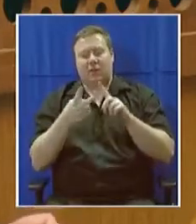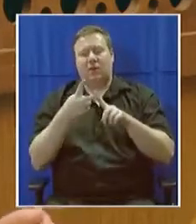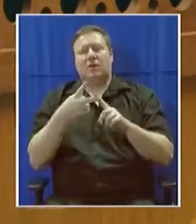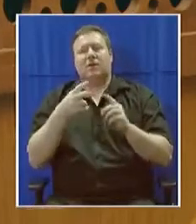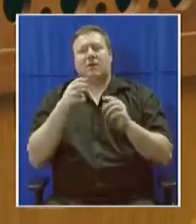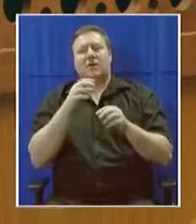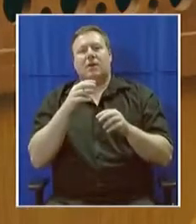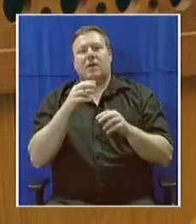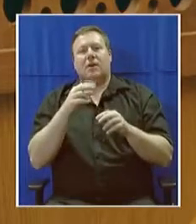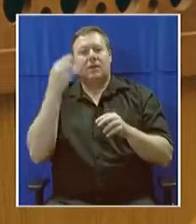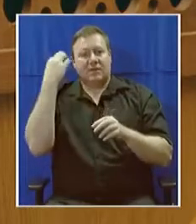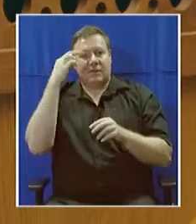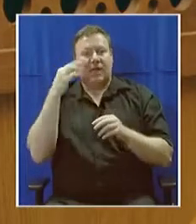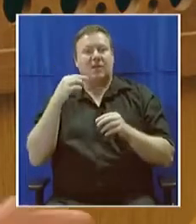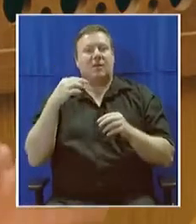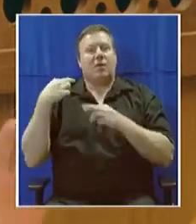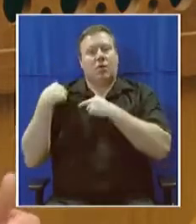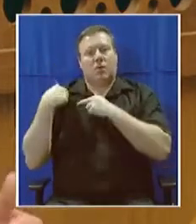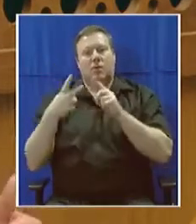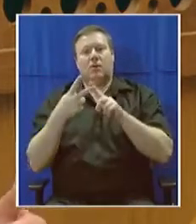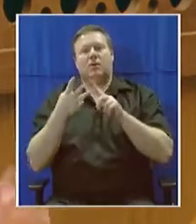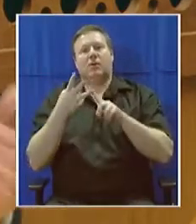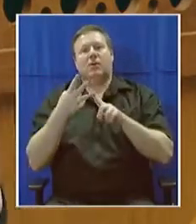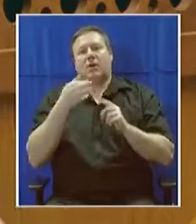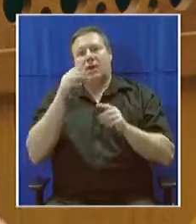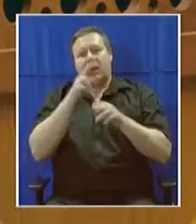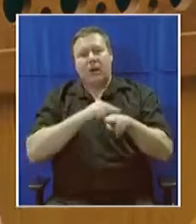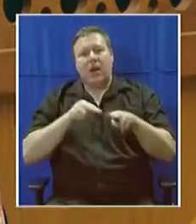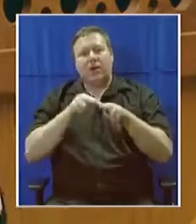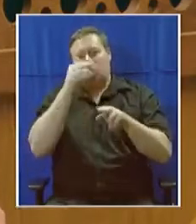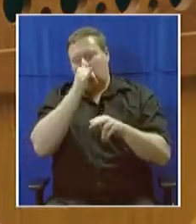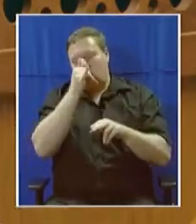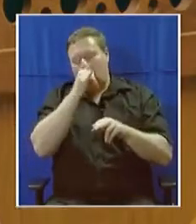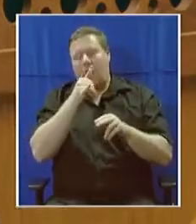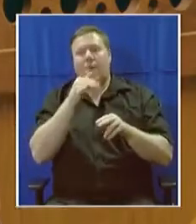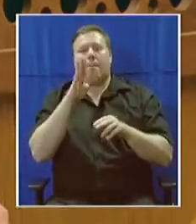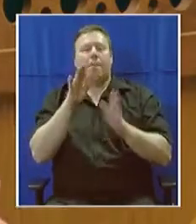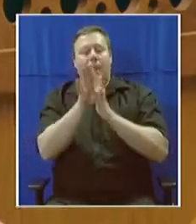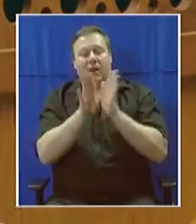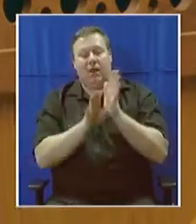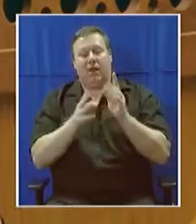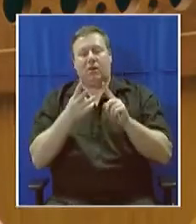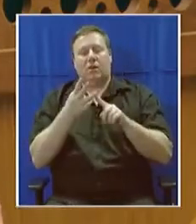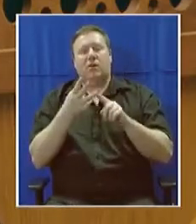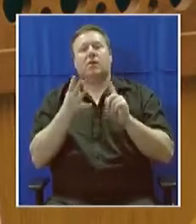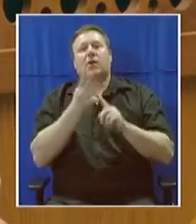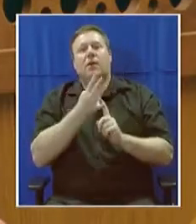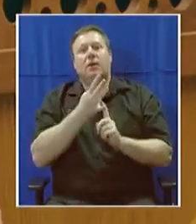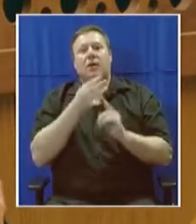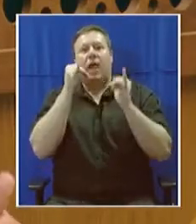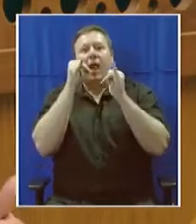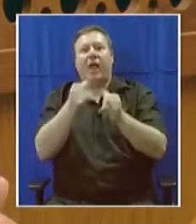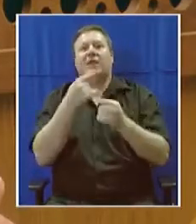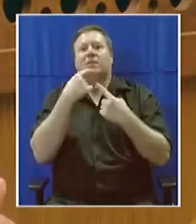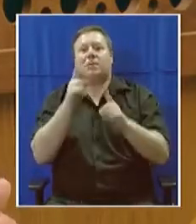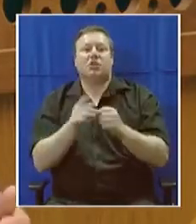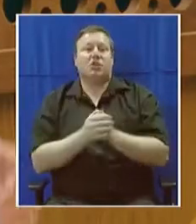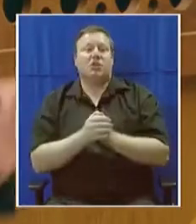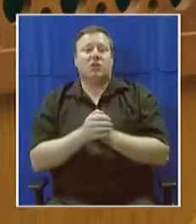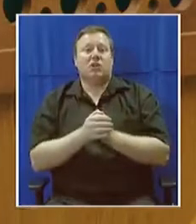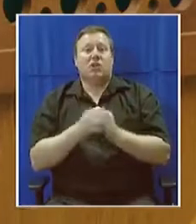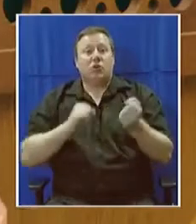Crimes Bill, and the Hate Speech Bill, to mention a few. Our support of this motion does not mean that we will support those bills